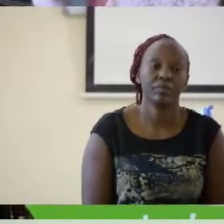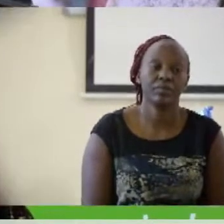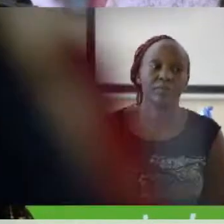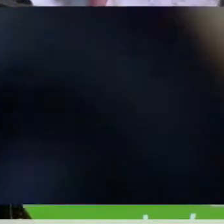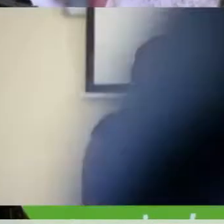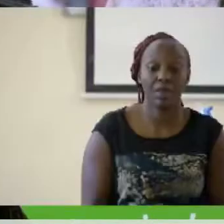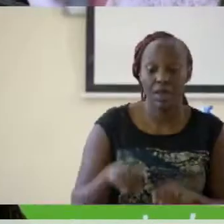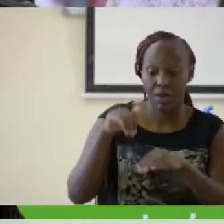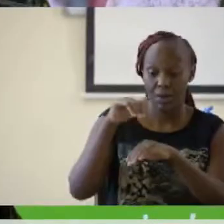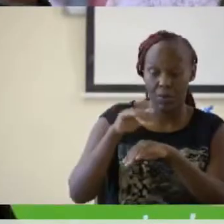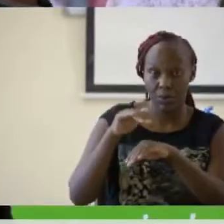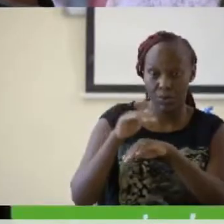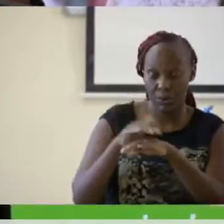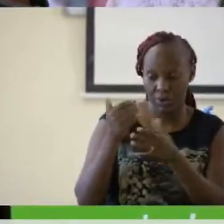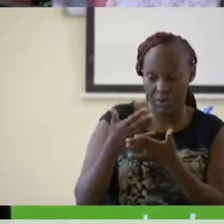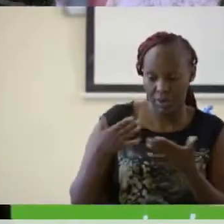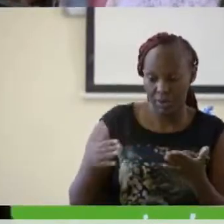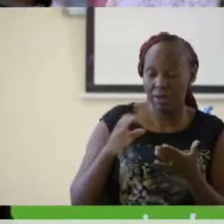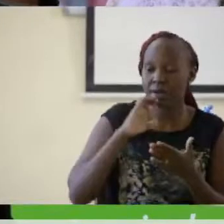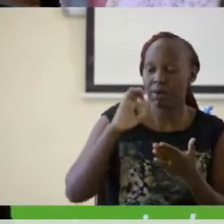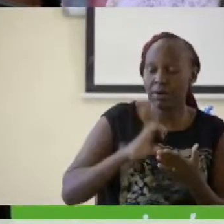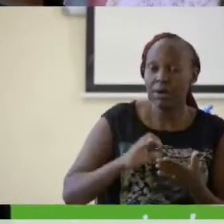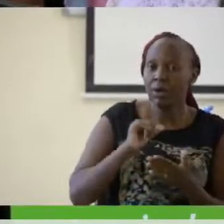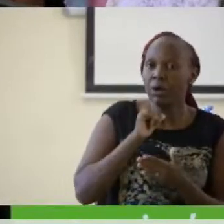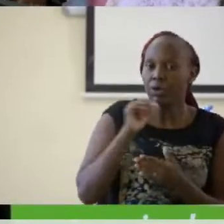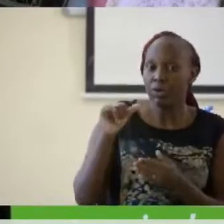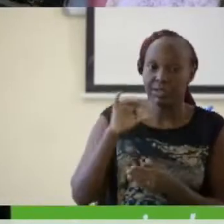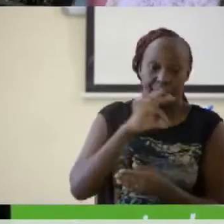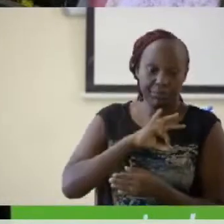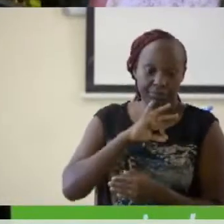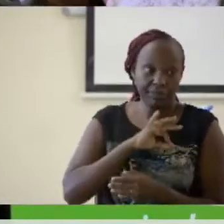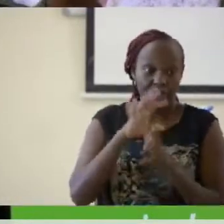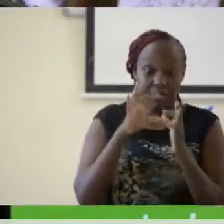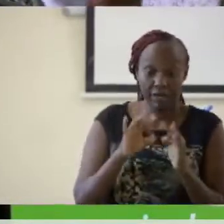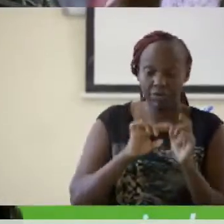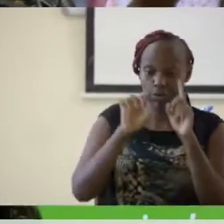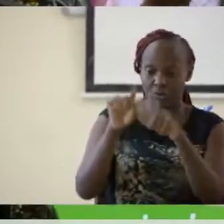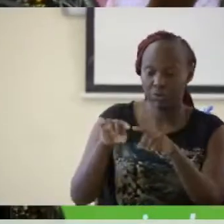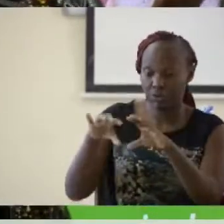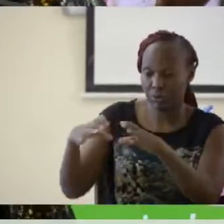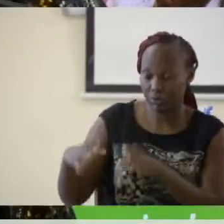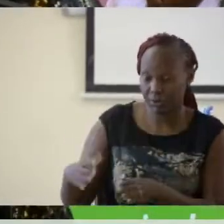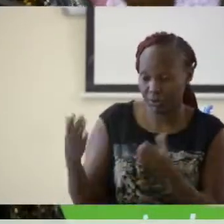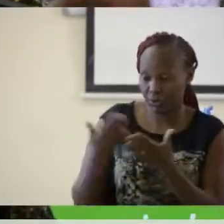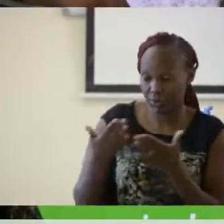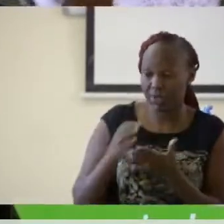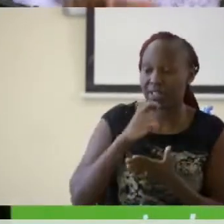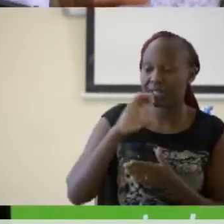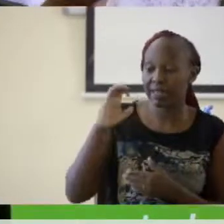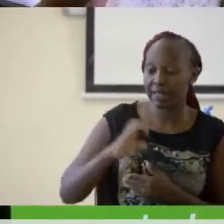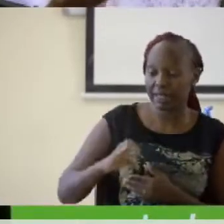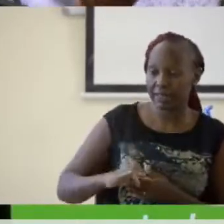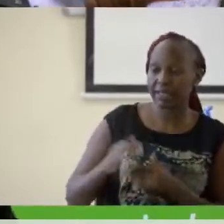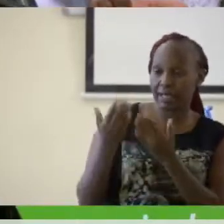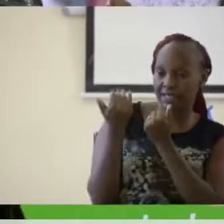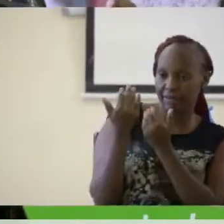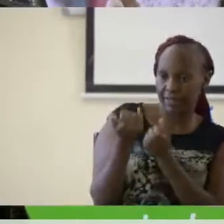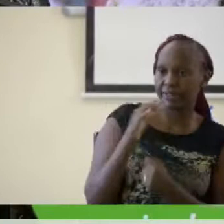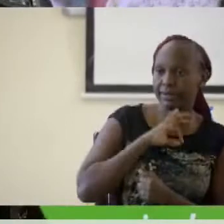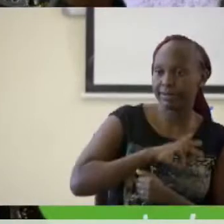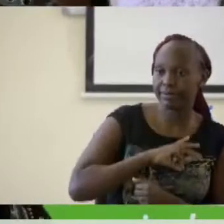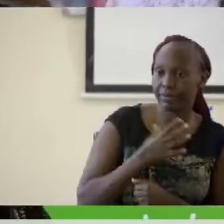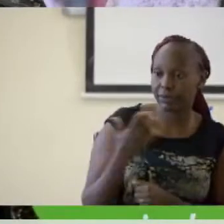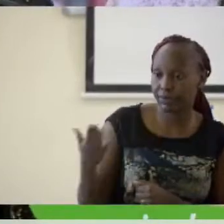it was a good thing that elders are not remunerated. So if you go to a community where the elders will be expecting to be